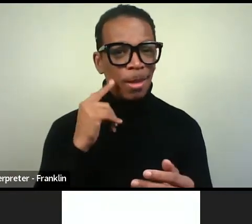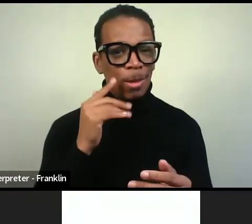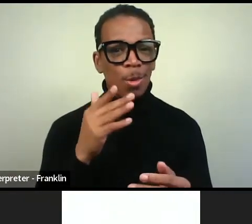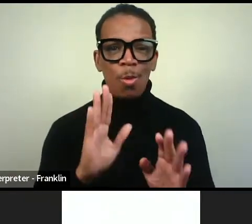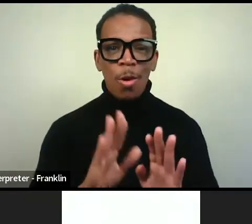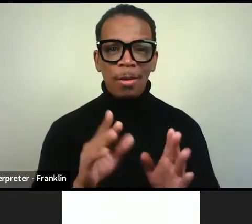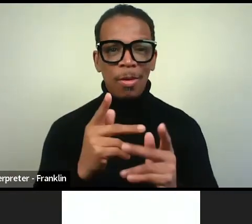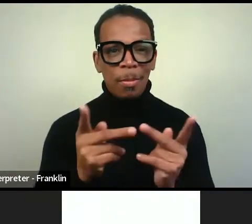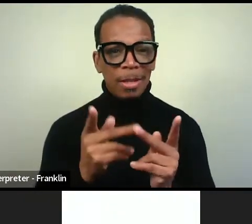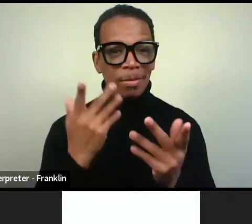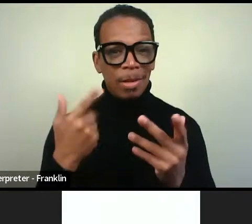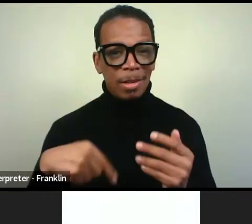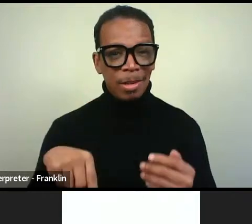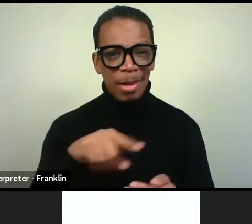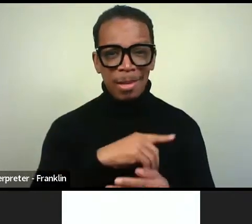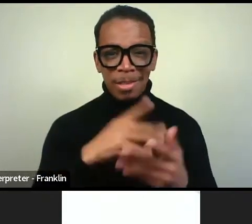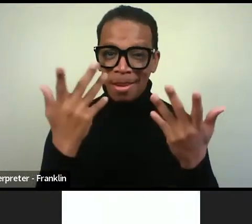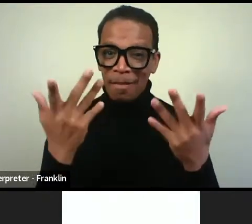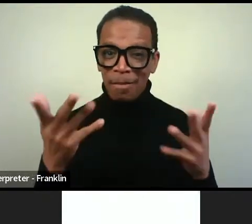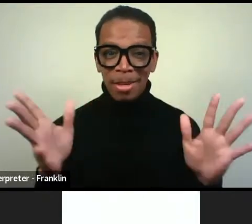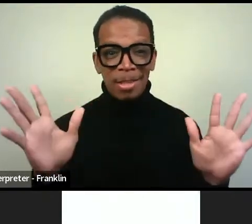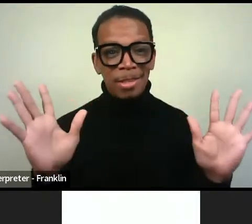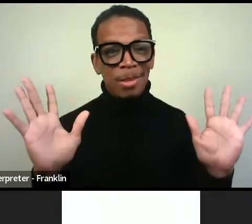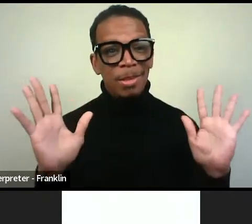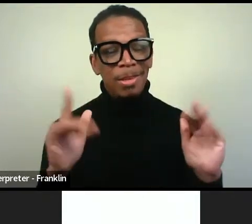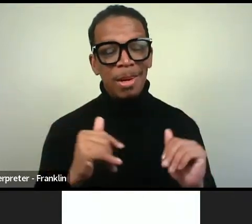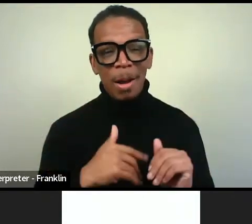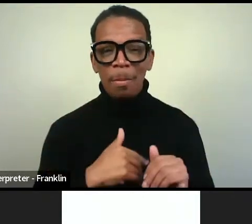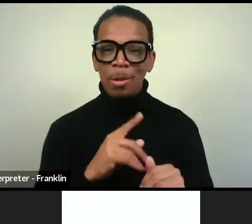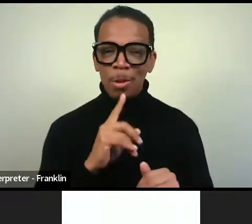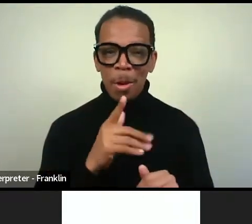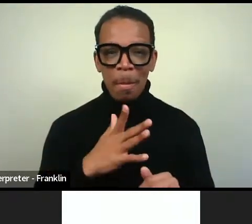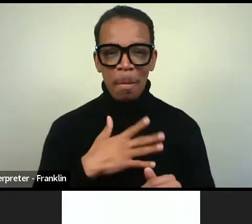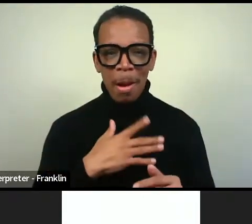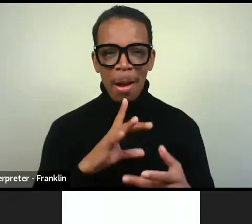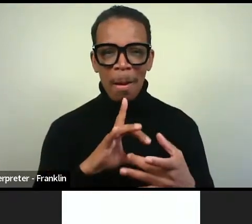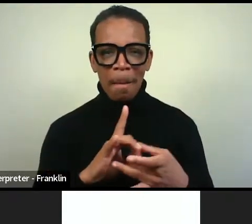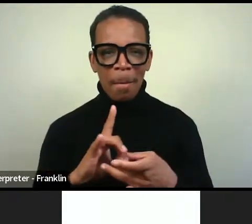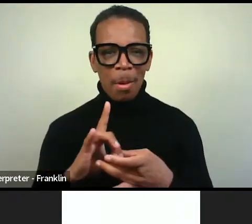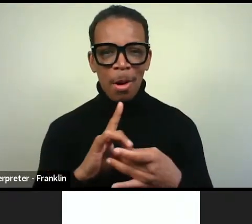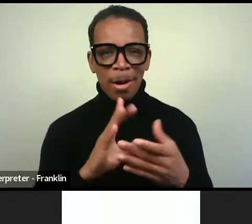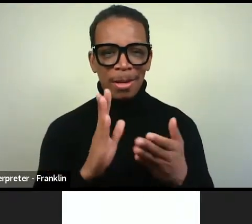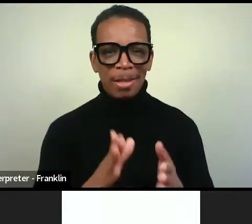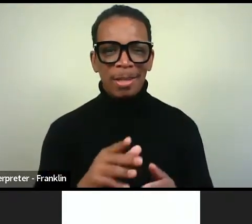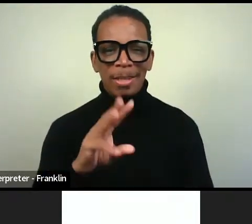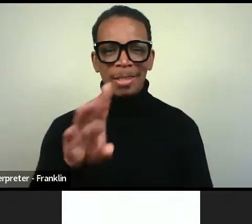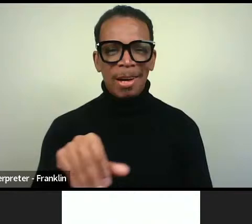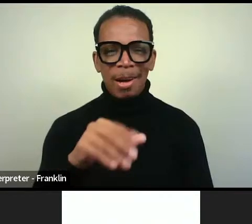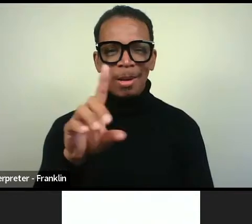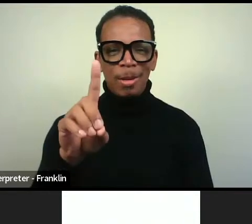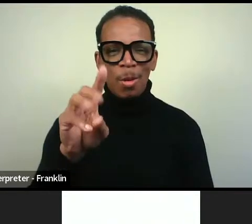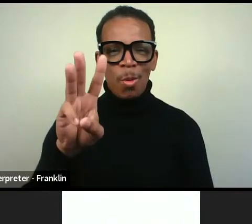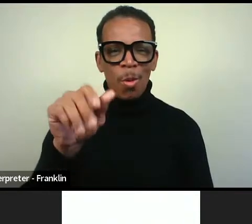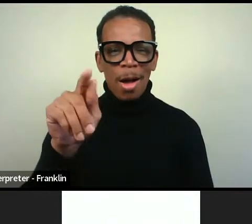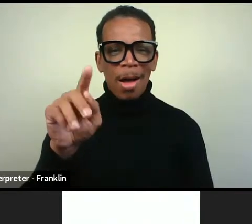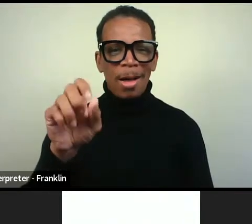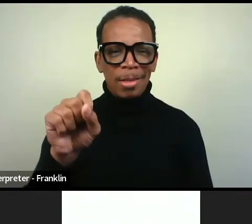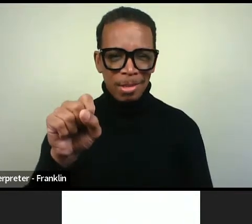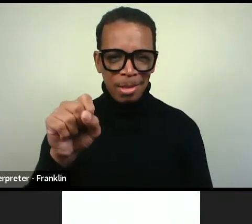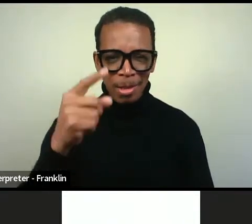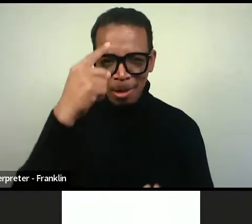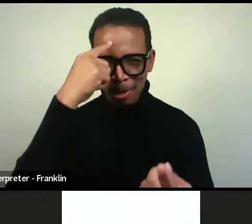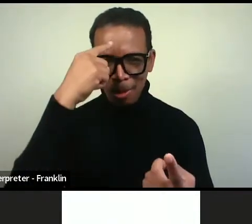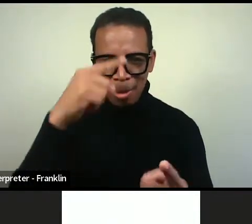And I have to say, and I'm sure my partner in crime, Dr. Watts, would agree, having the student